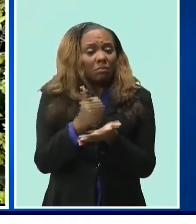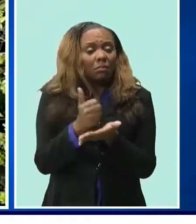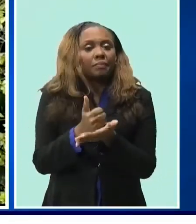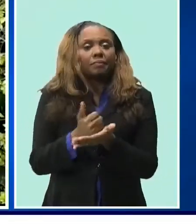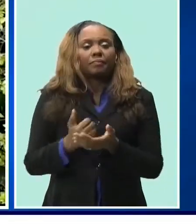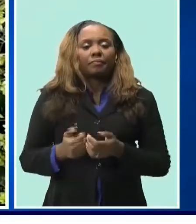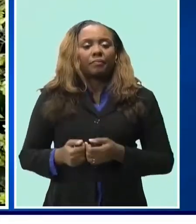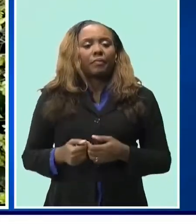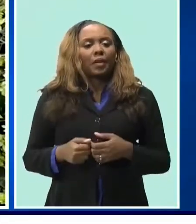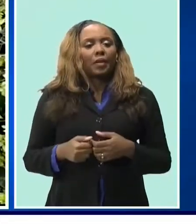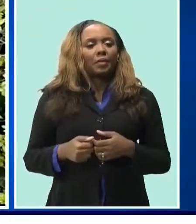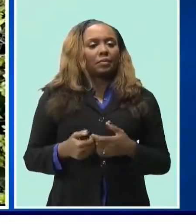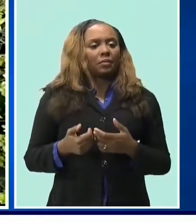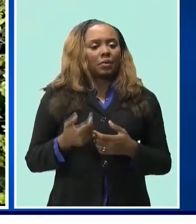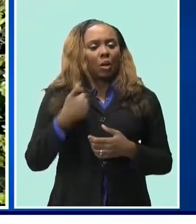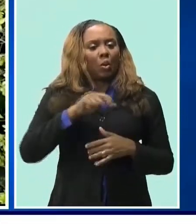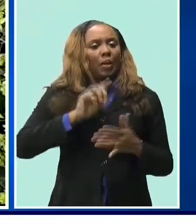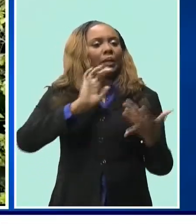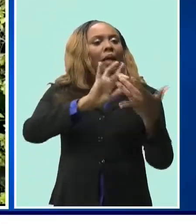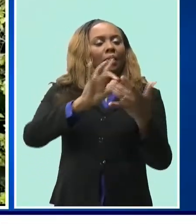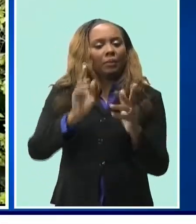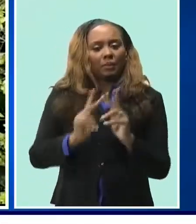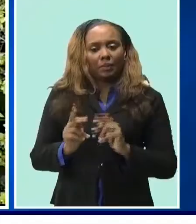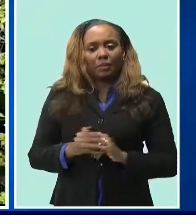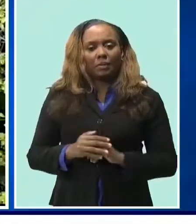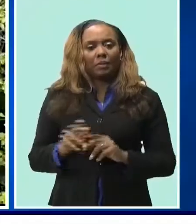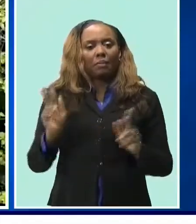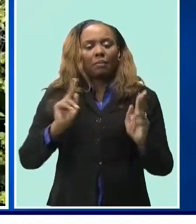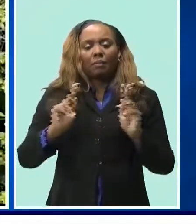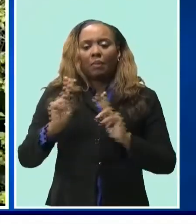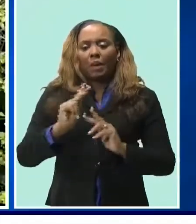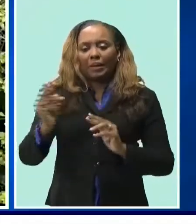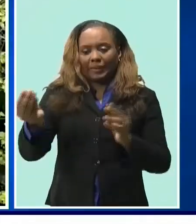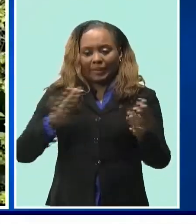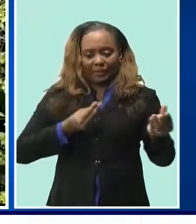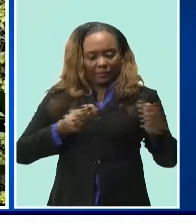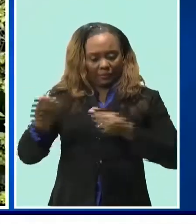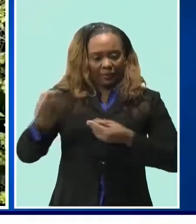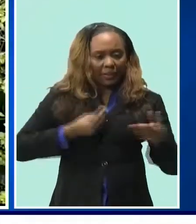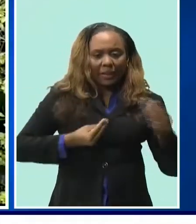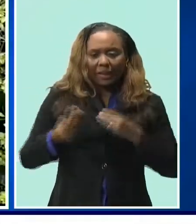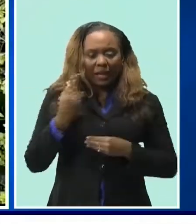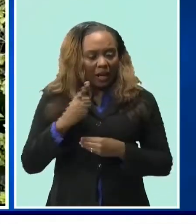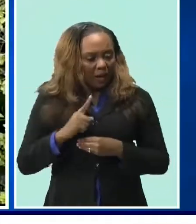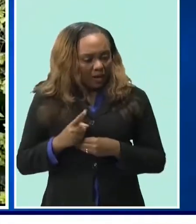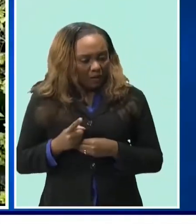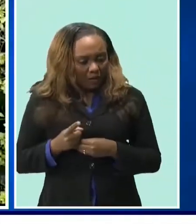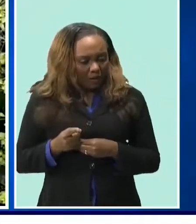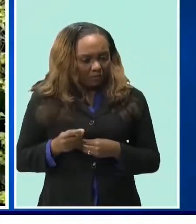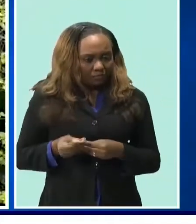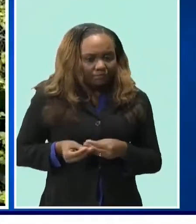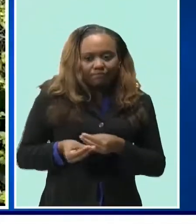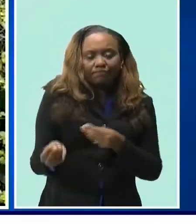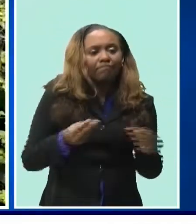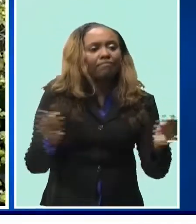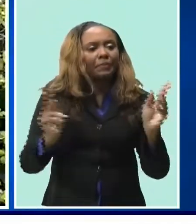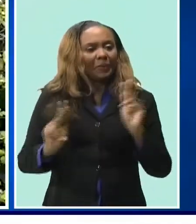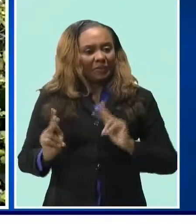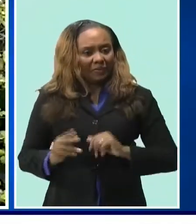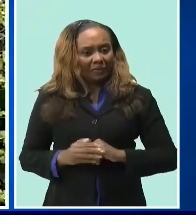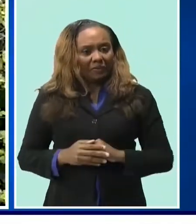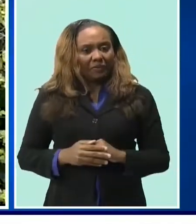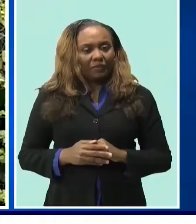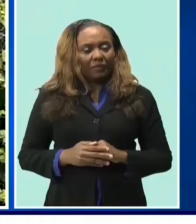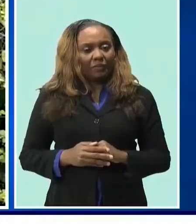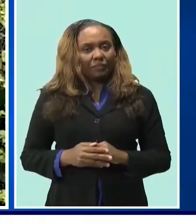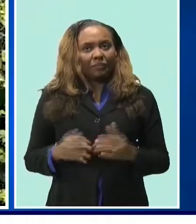people donated things from their pantries and their cupboards, and we went around, we collected them and then donated them to the families in need. And we go on